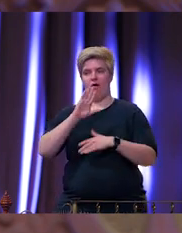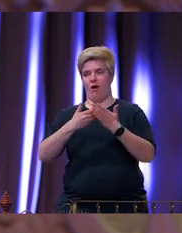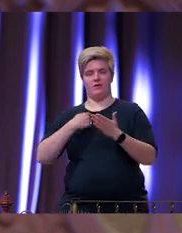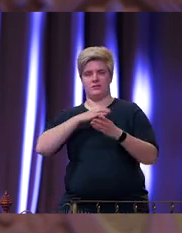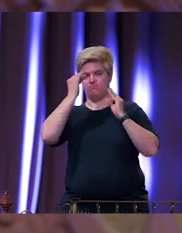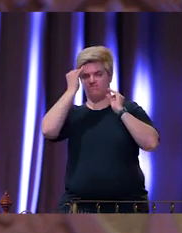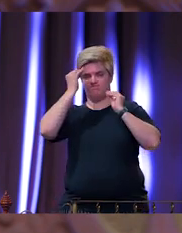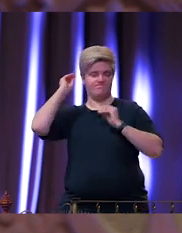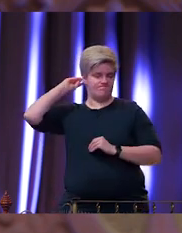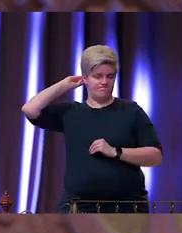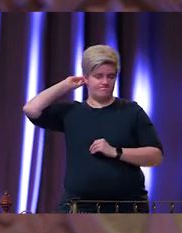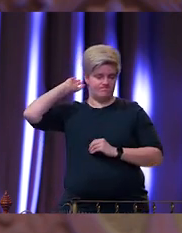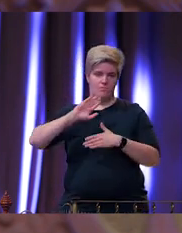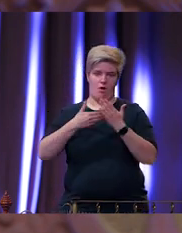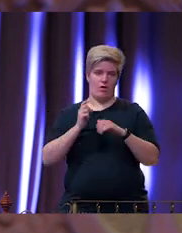time.